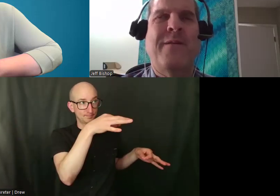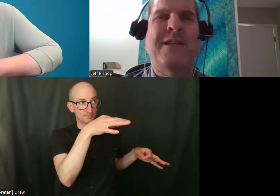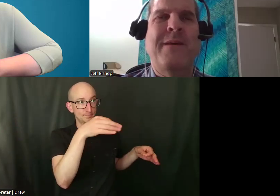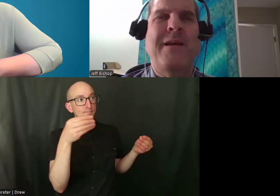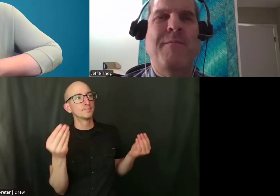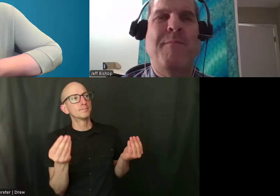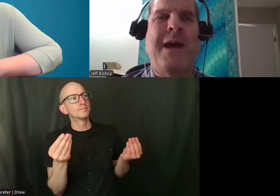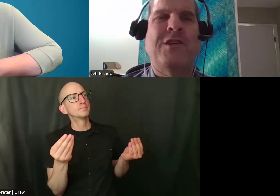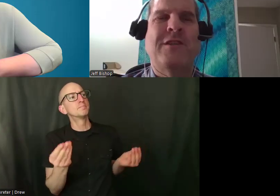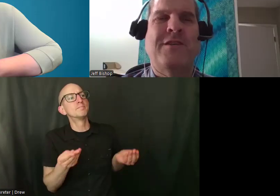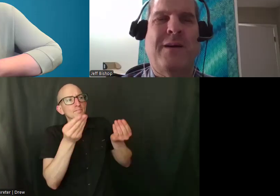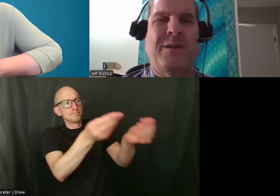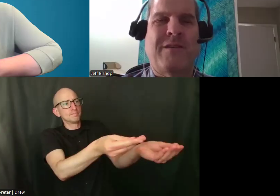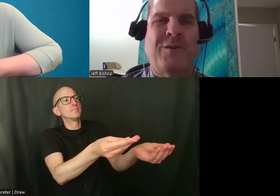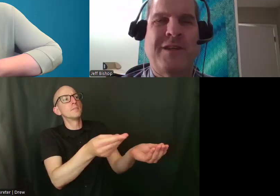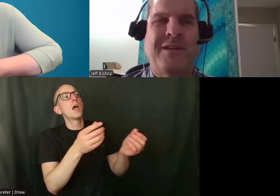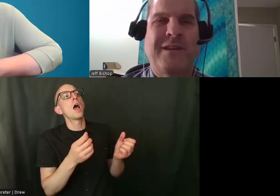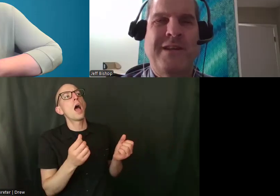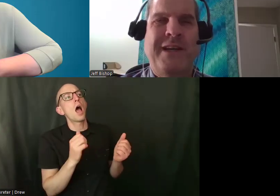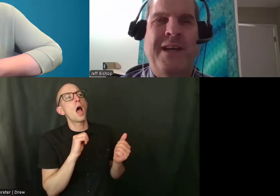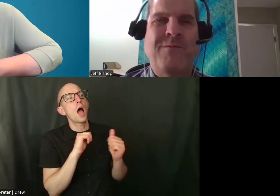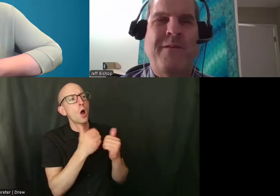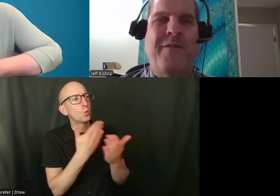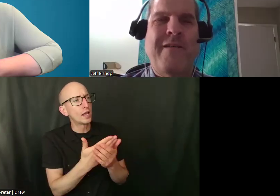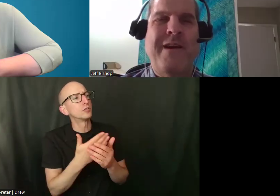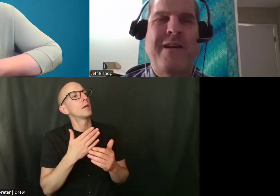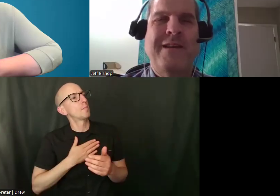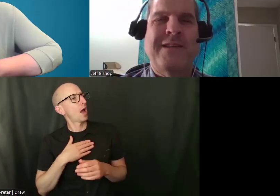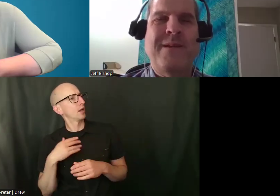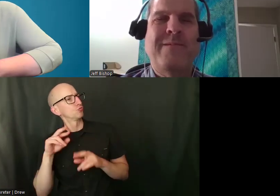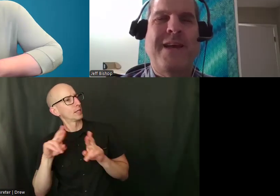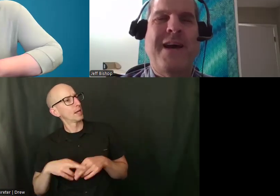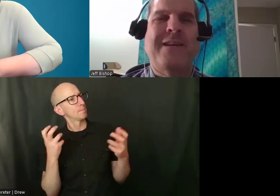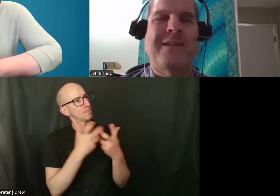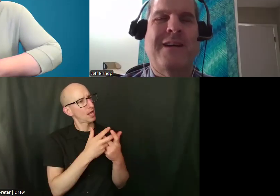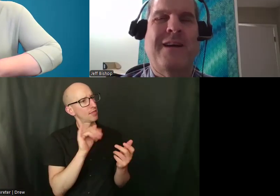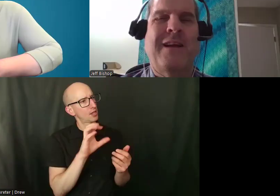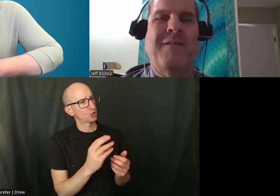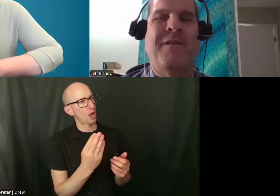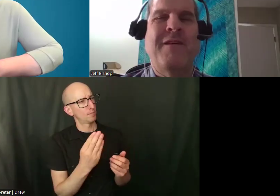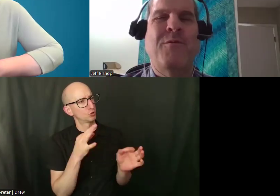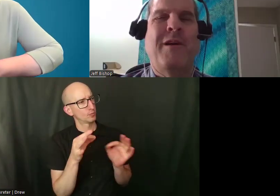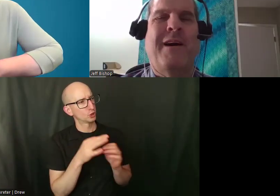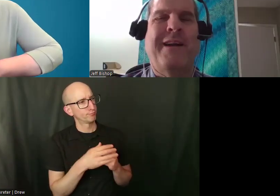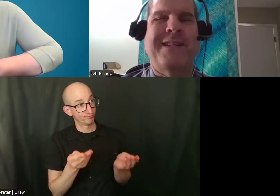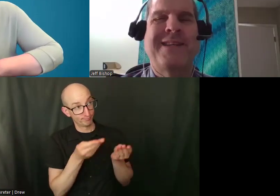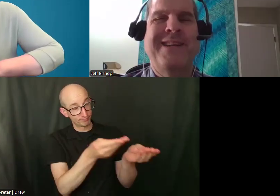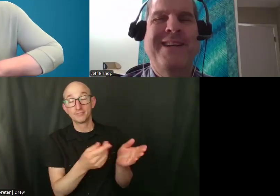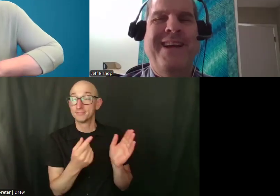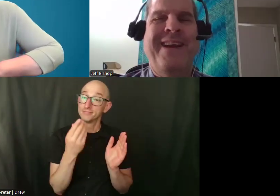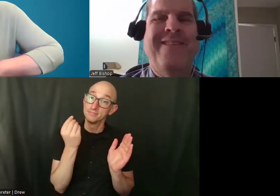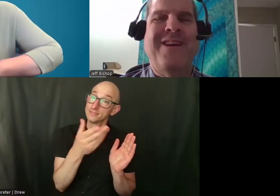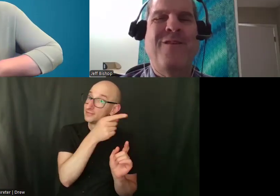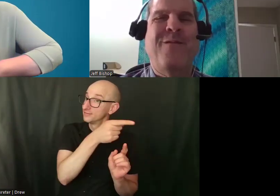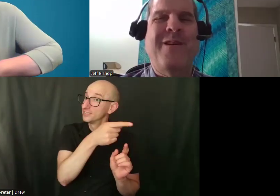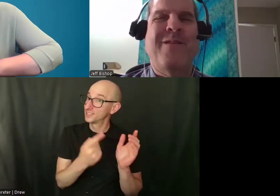accurate does my resume match the job description? And it will be very sometimes AI is very brutally honest,